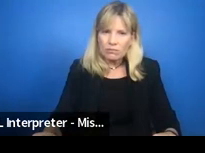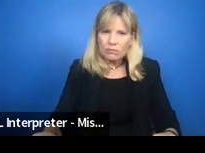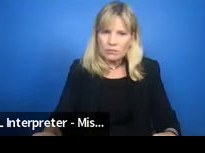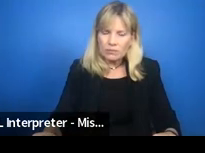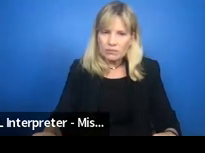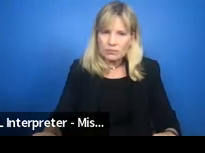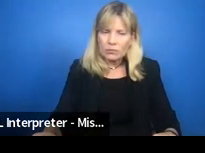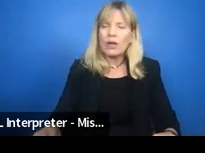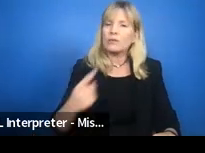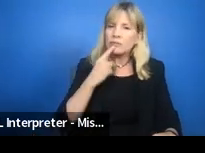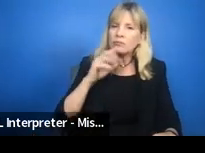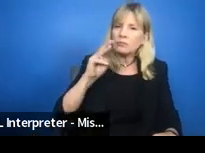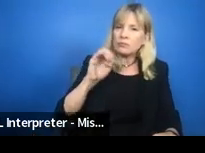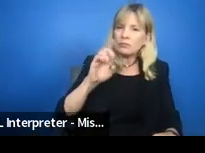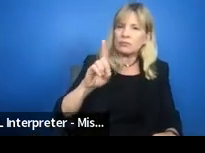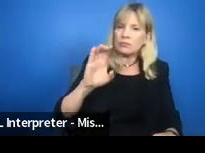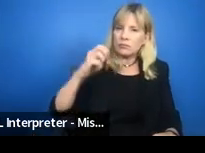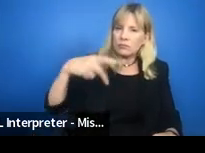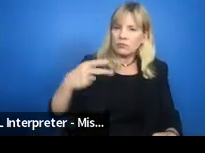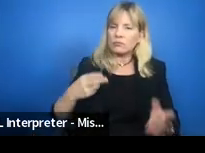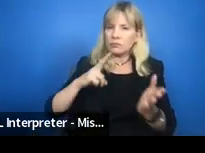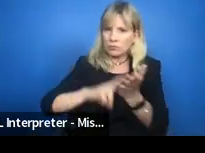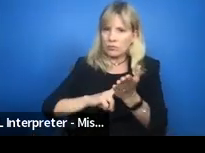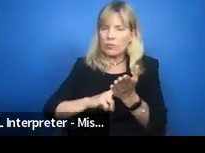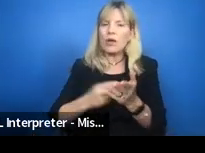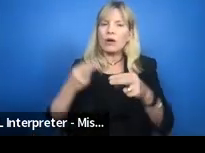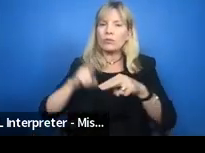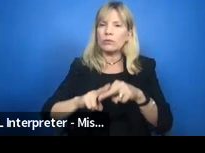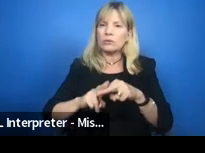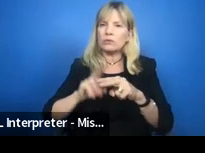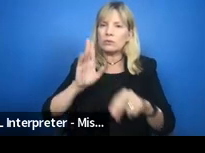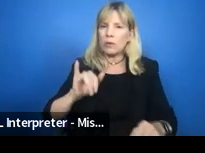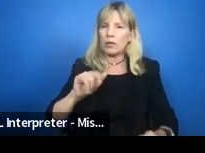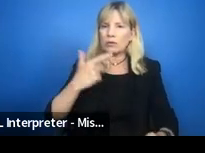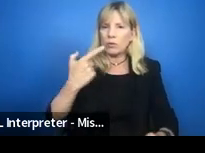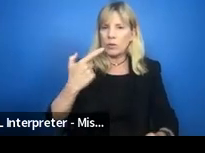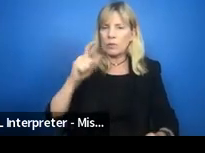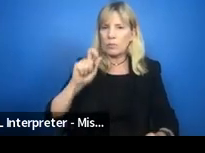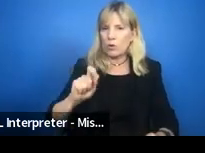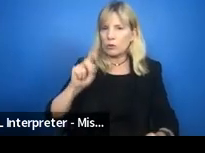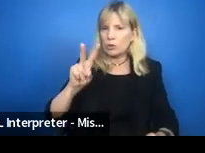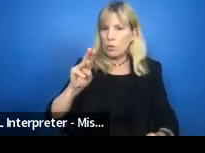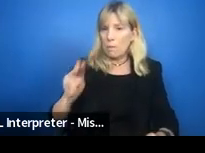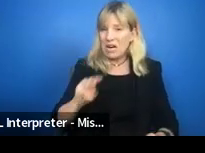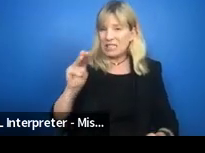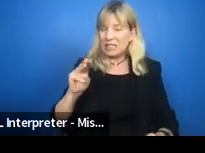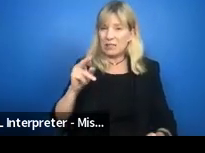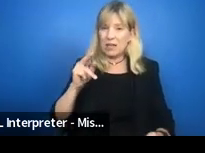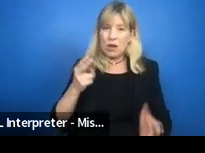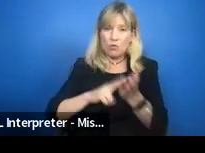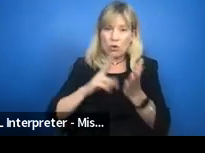the Medicaid CHIP enrollment increased by 21.2 million enrollees,